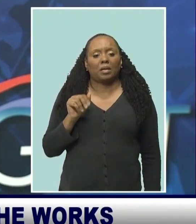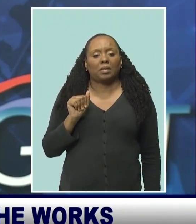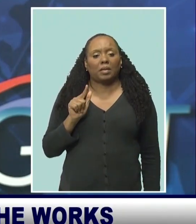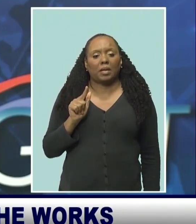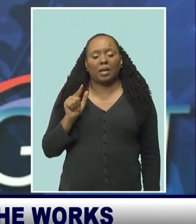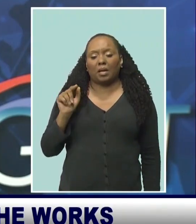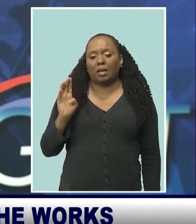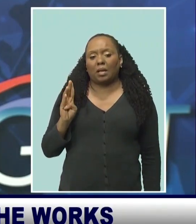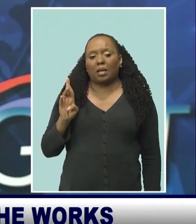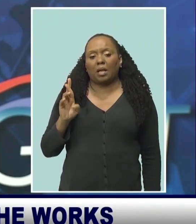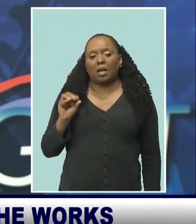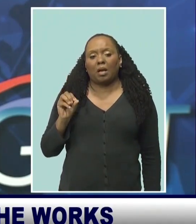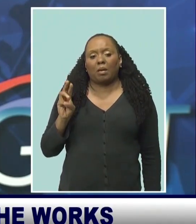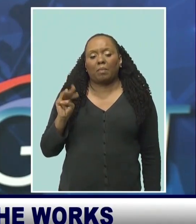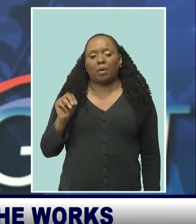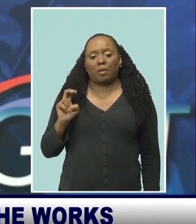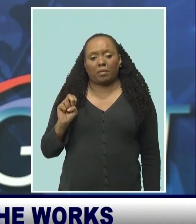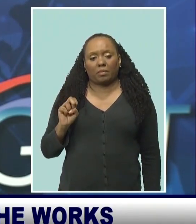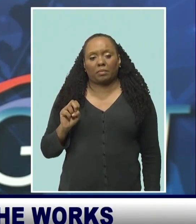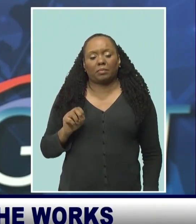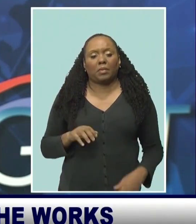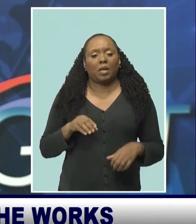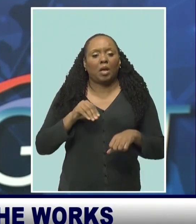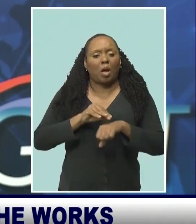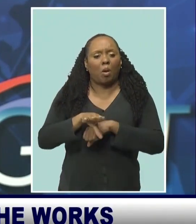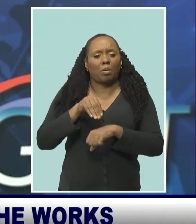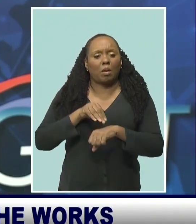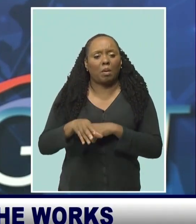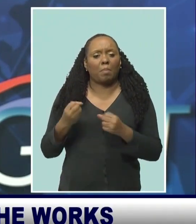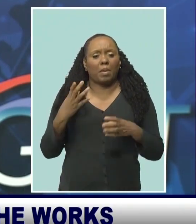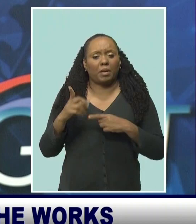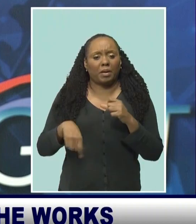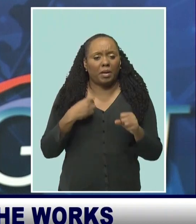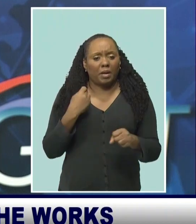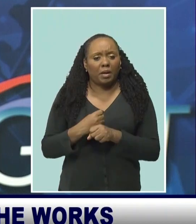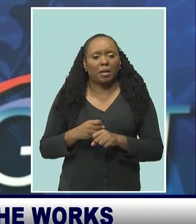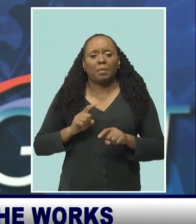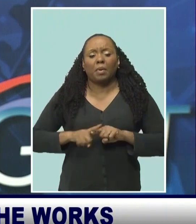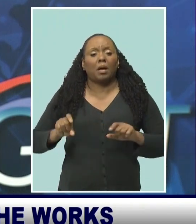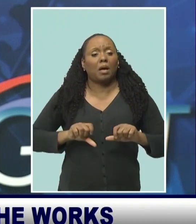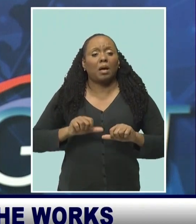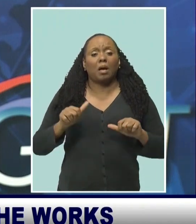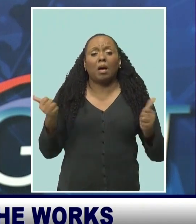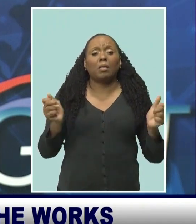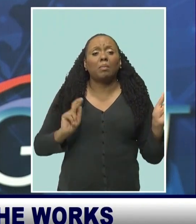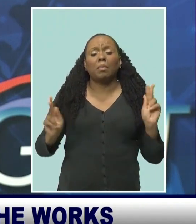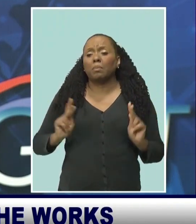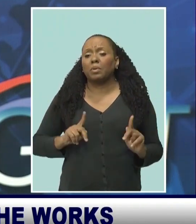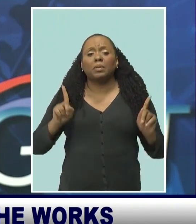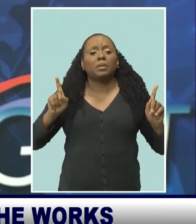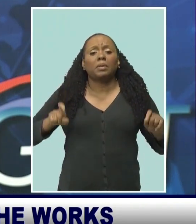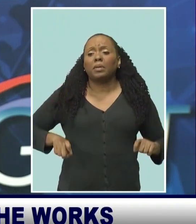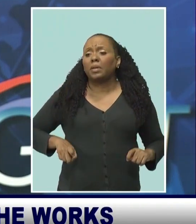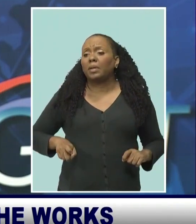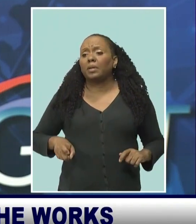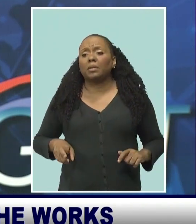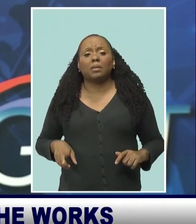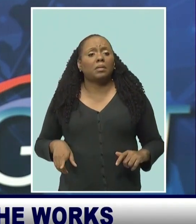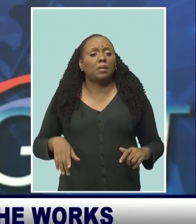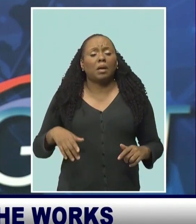counseling sessions for many years, he says the decision stems from realizing others need an outlet or somewhere to